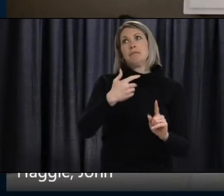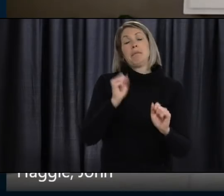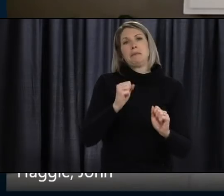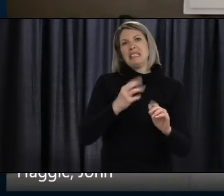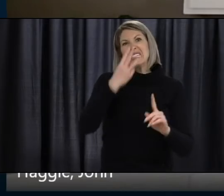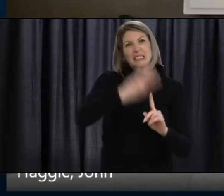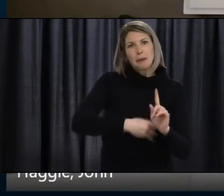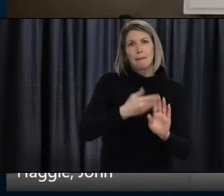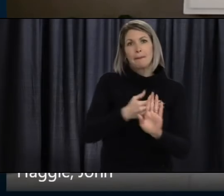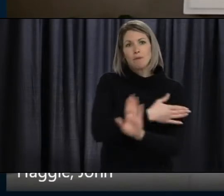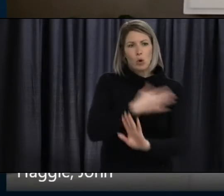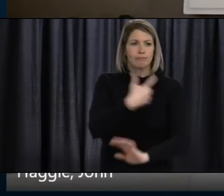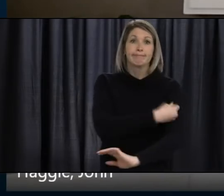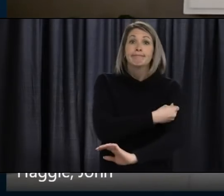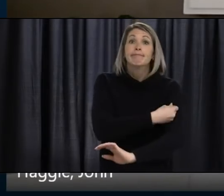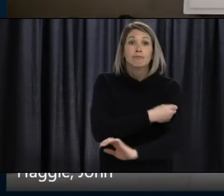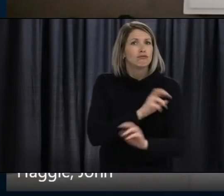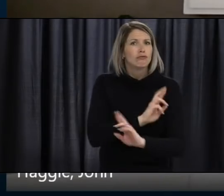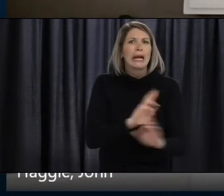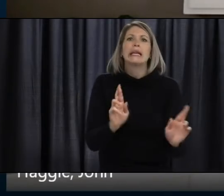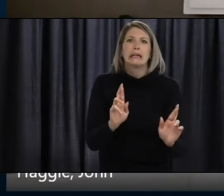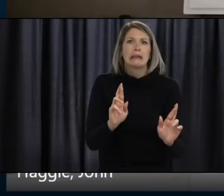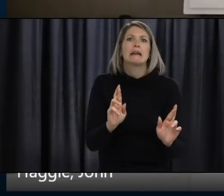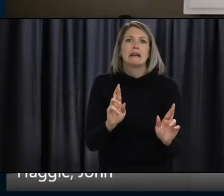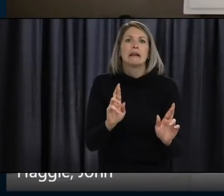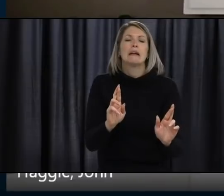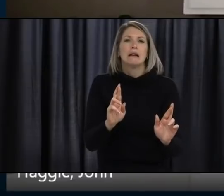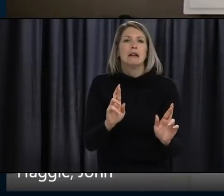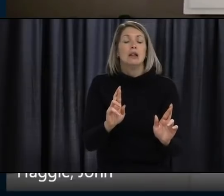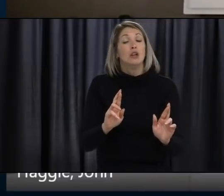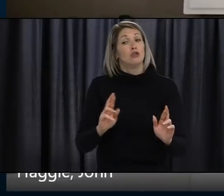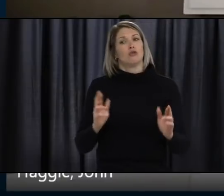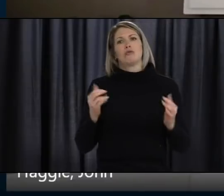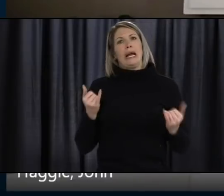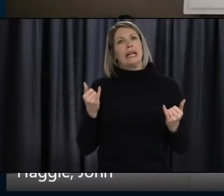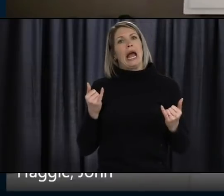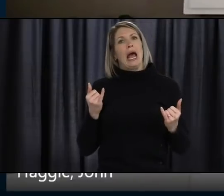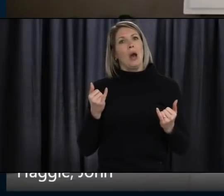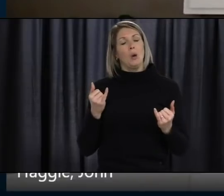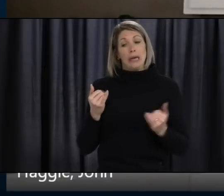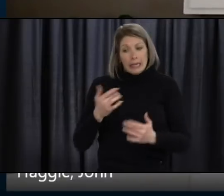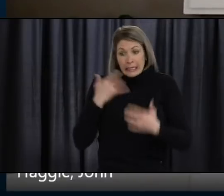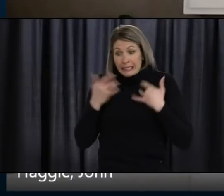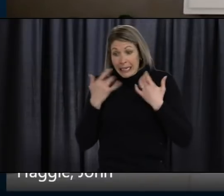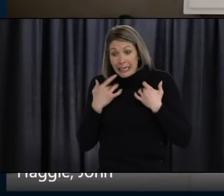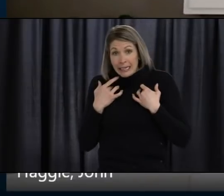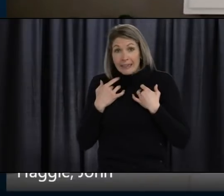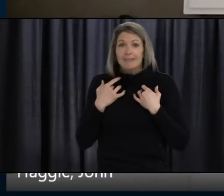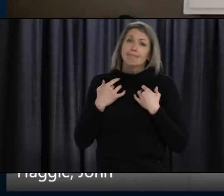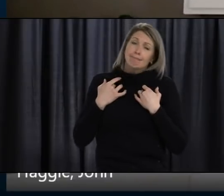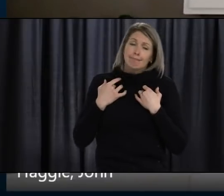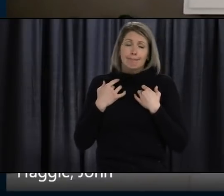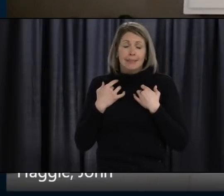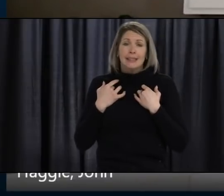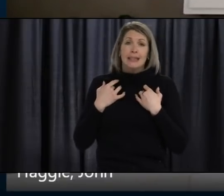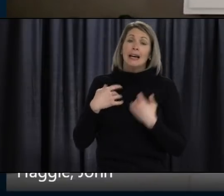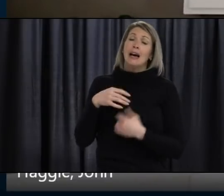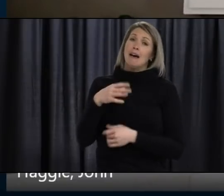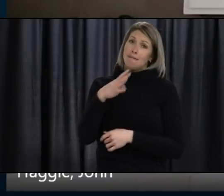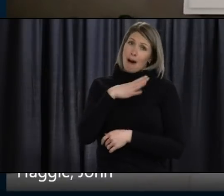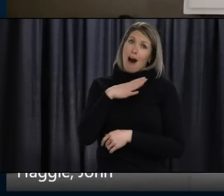So again, I think the message is we have to hold the line. We need to realize that